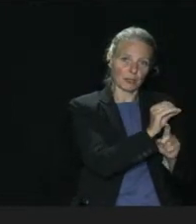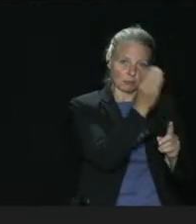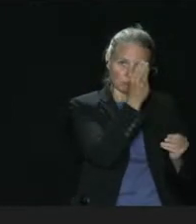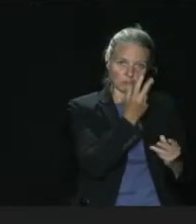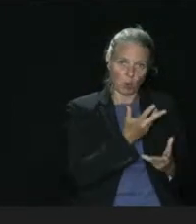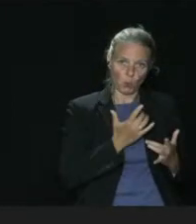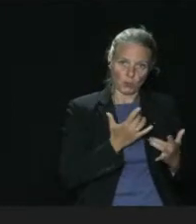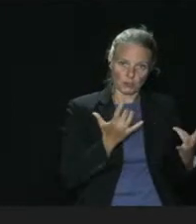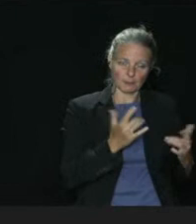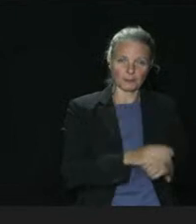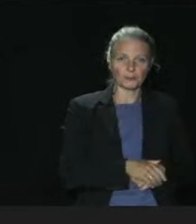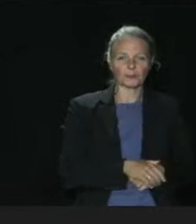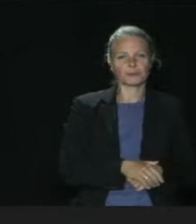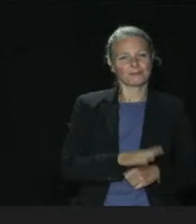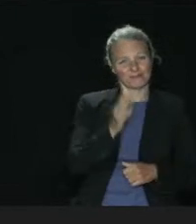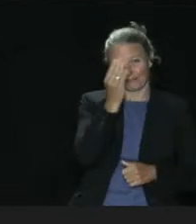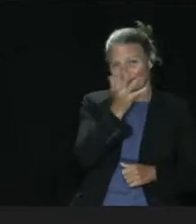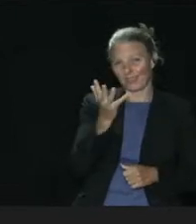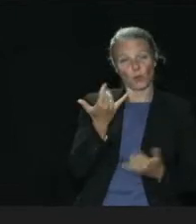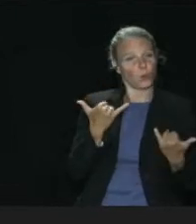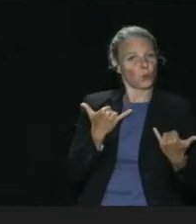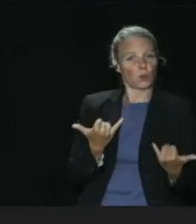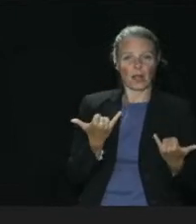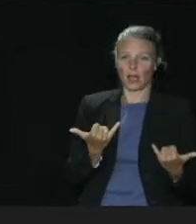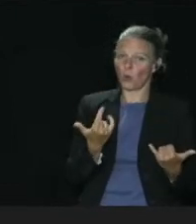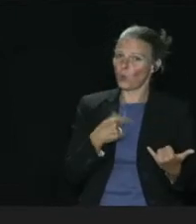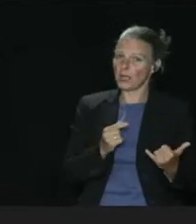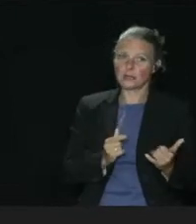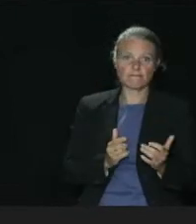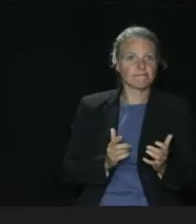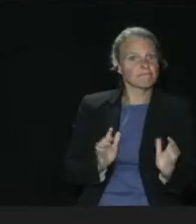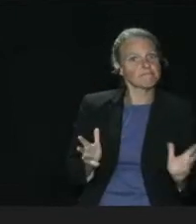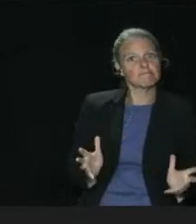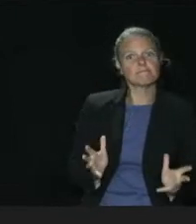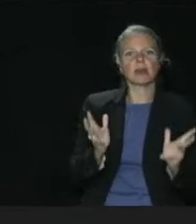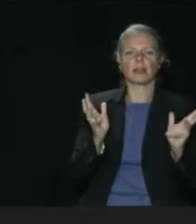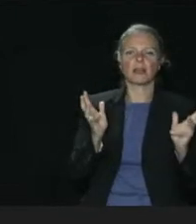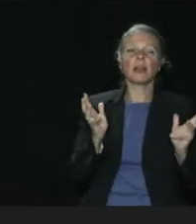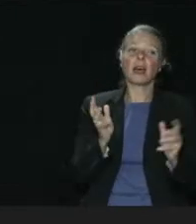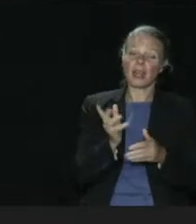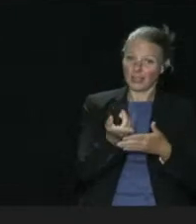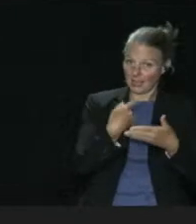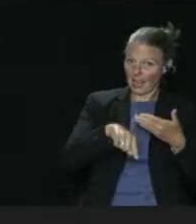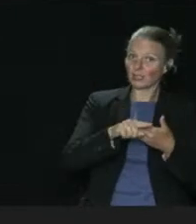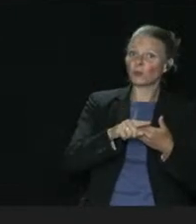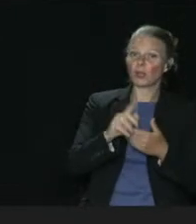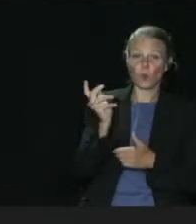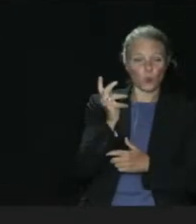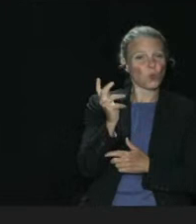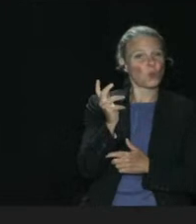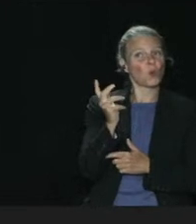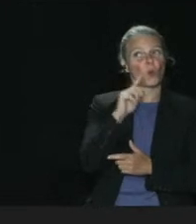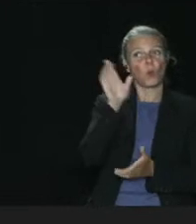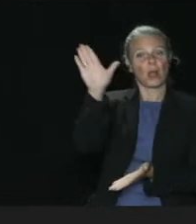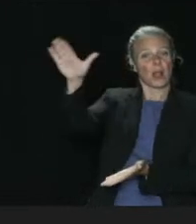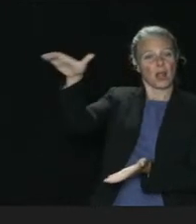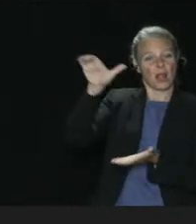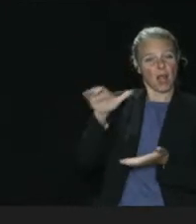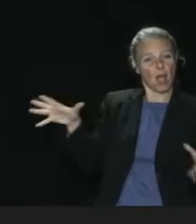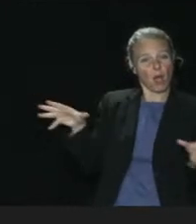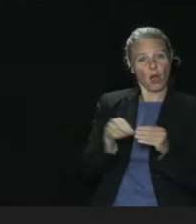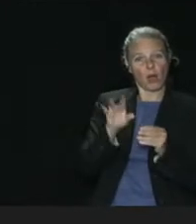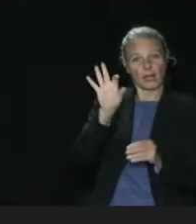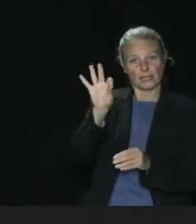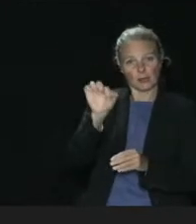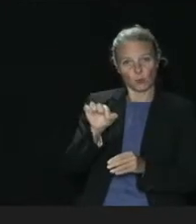can indicate is that we are in the big lift now. So, next week alone, we're planning on bringing into the country